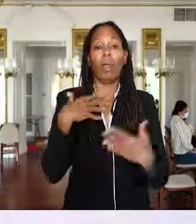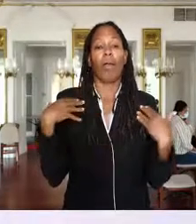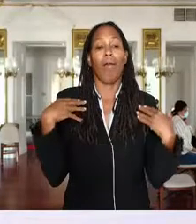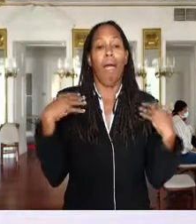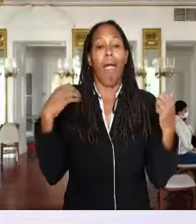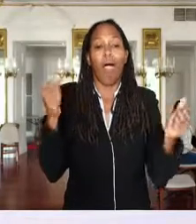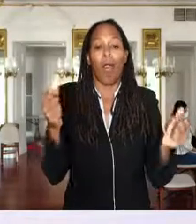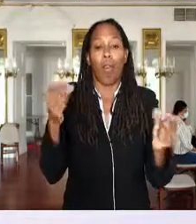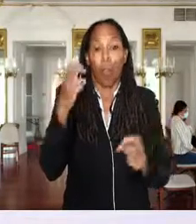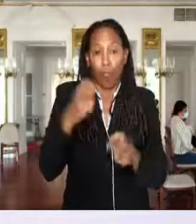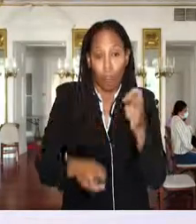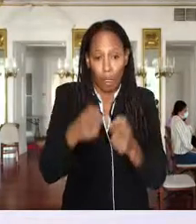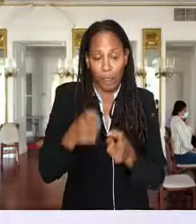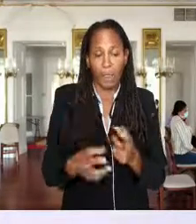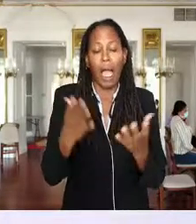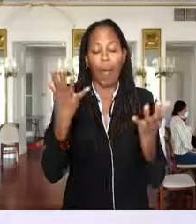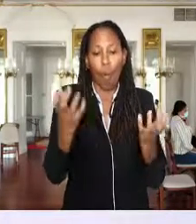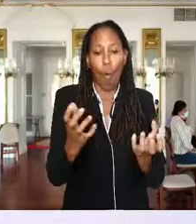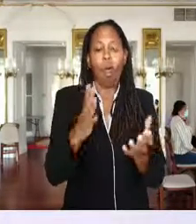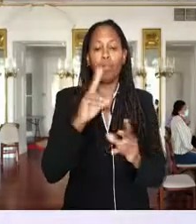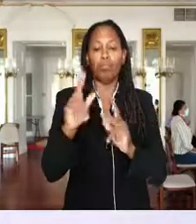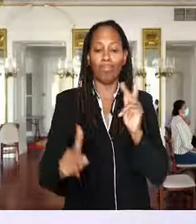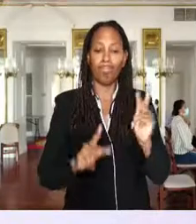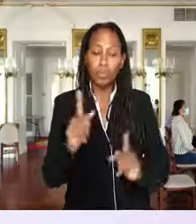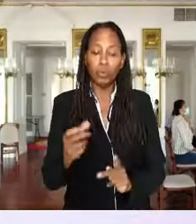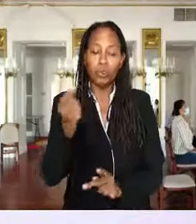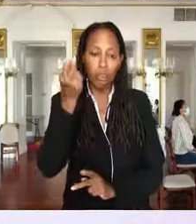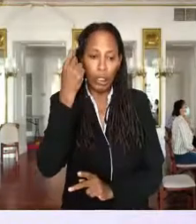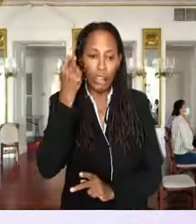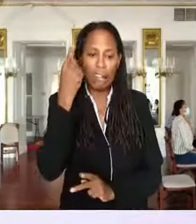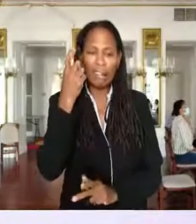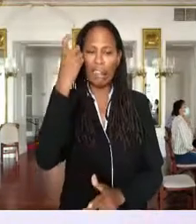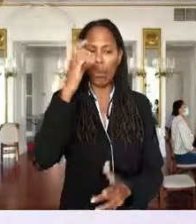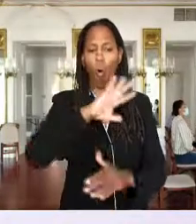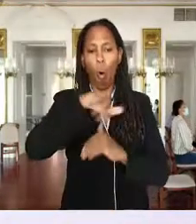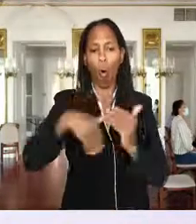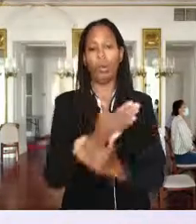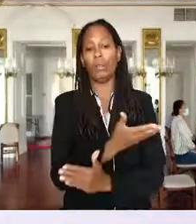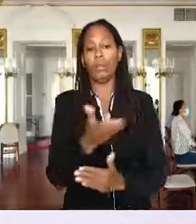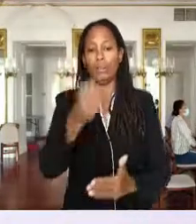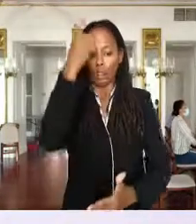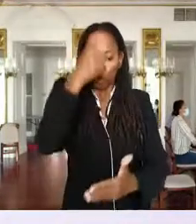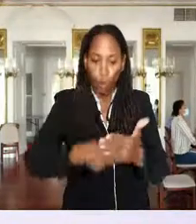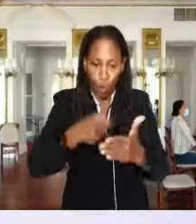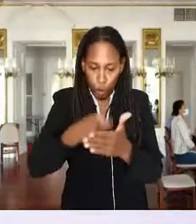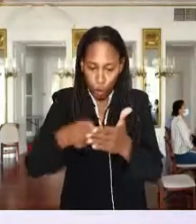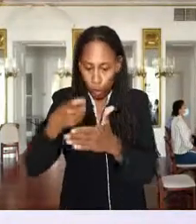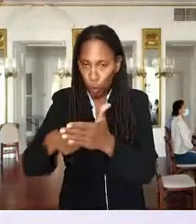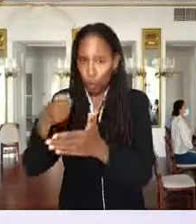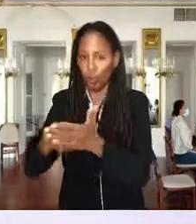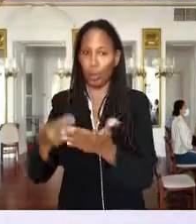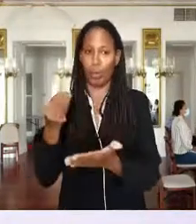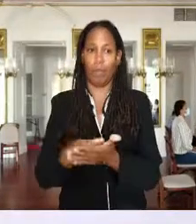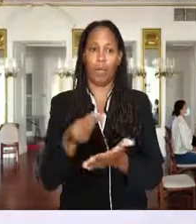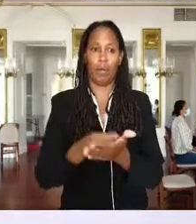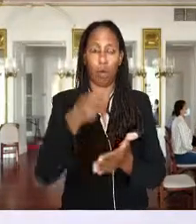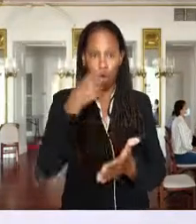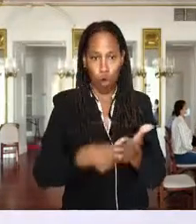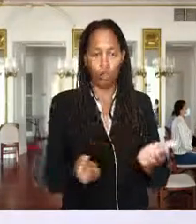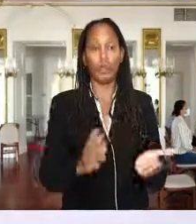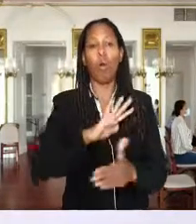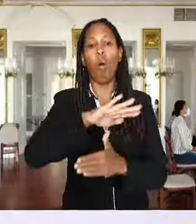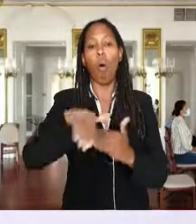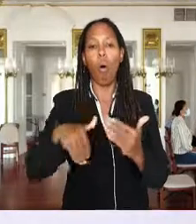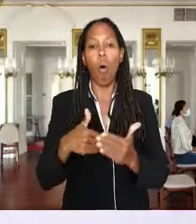and all these things I want people to understand cost money. I mean, you hear us doing these things. They're all